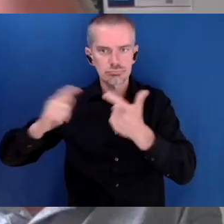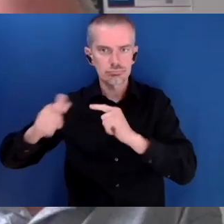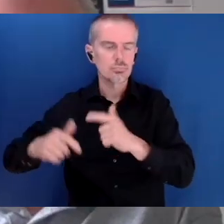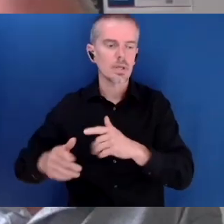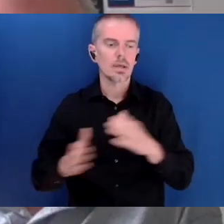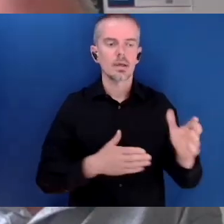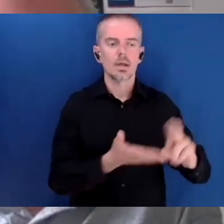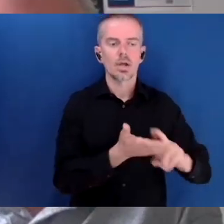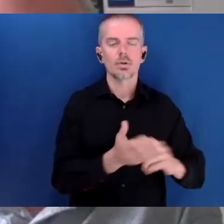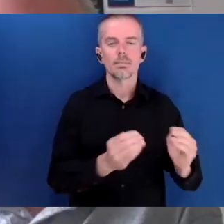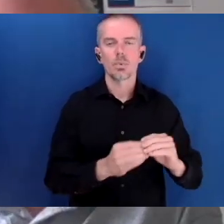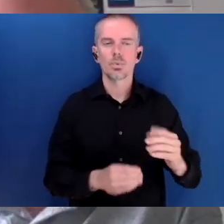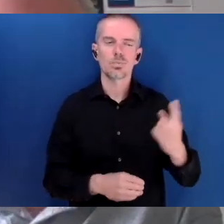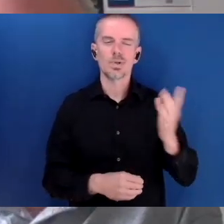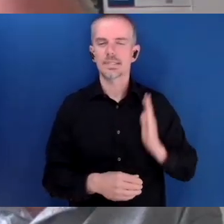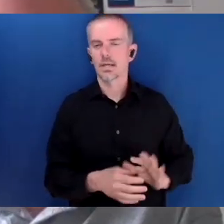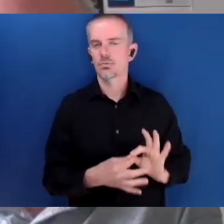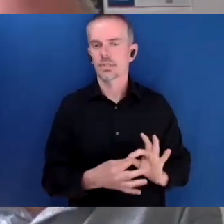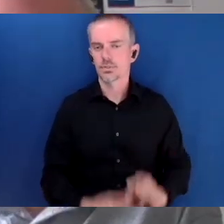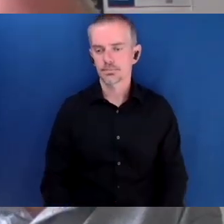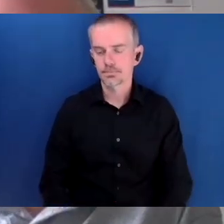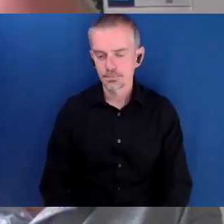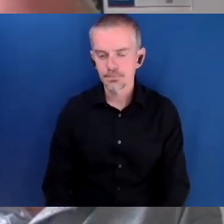one-sided relationship.